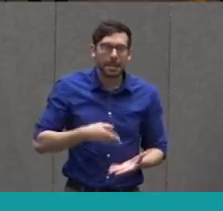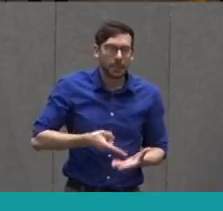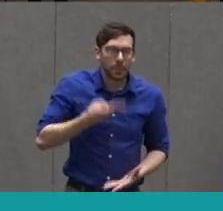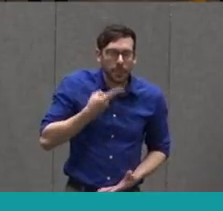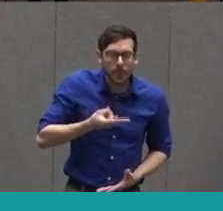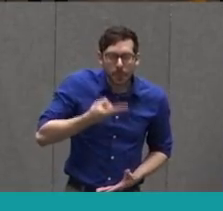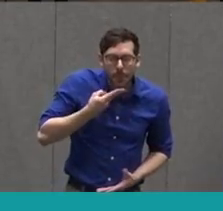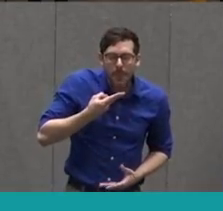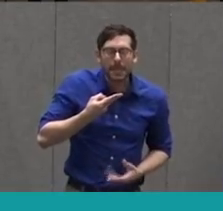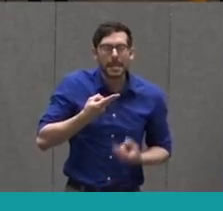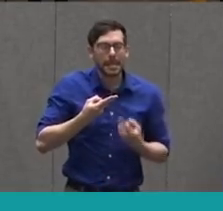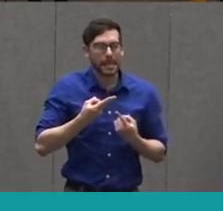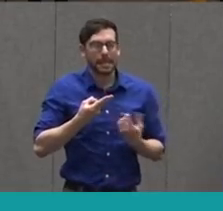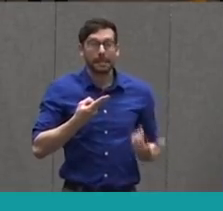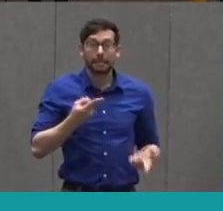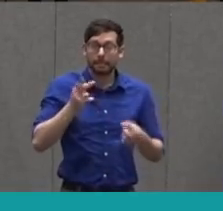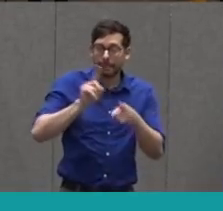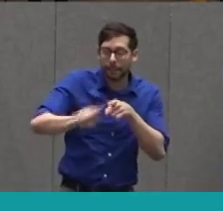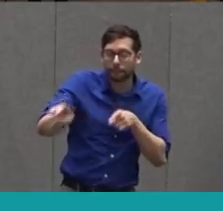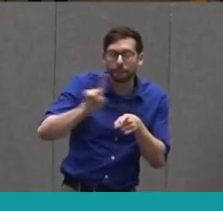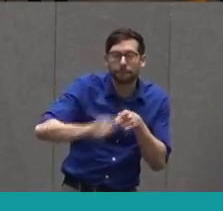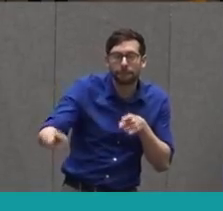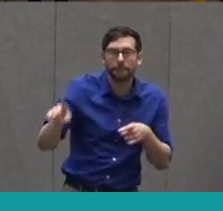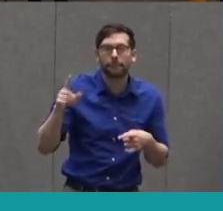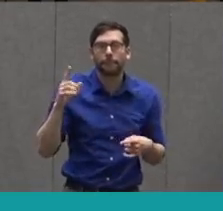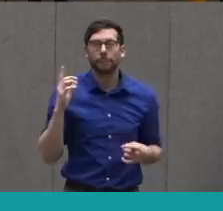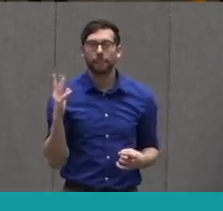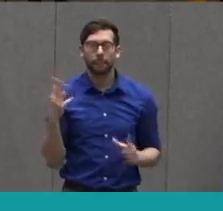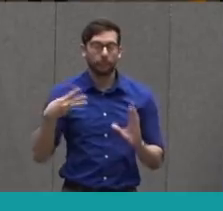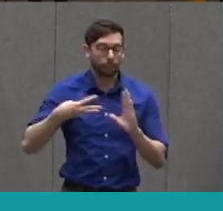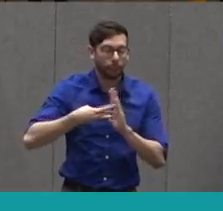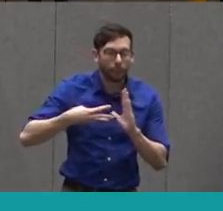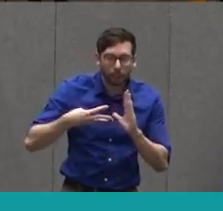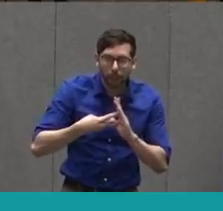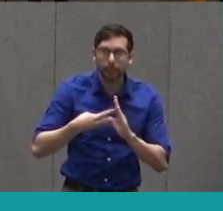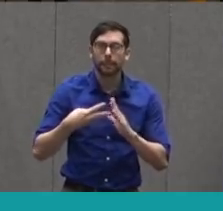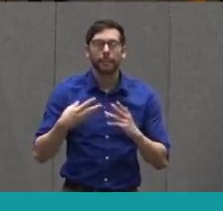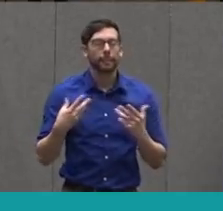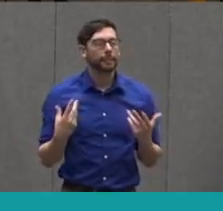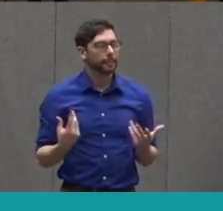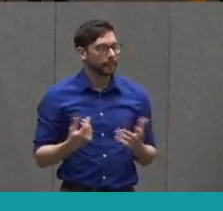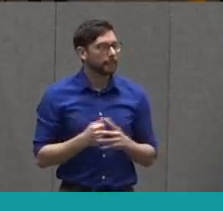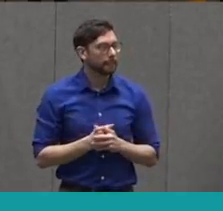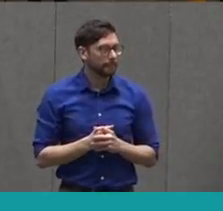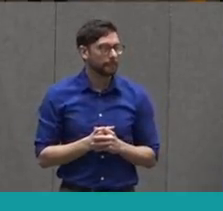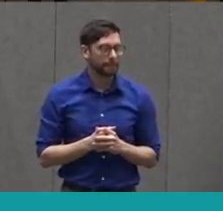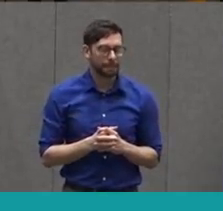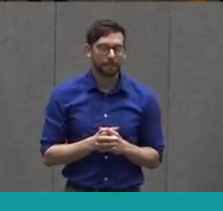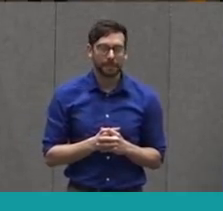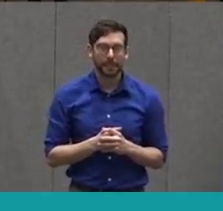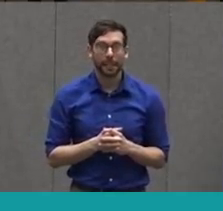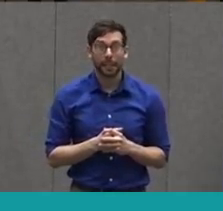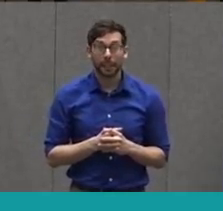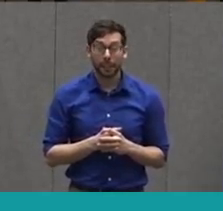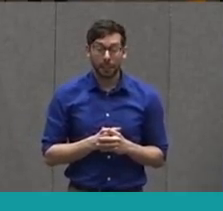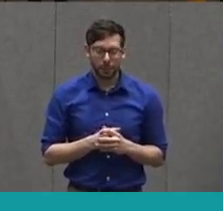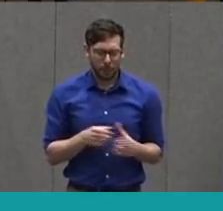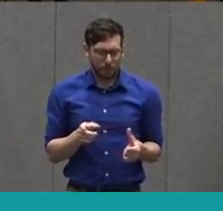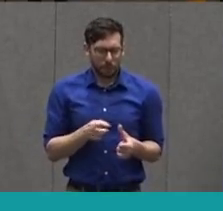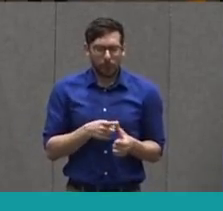So a knife and a fork. So let's start with the property